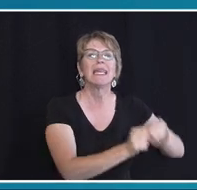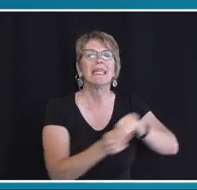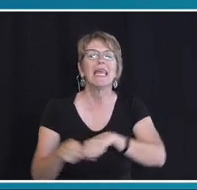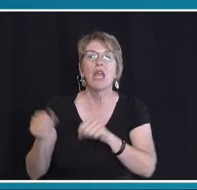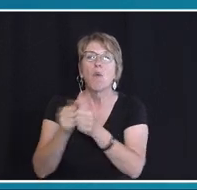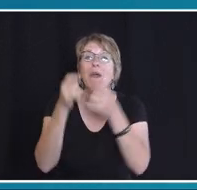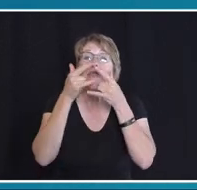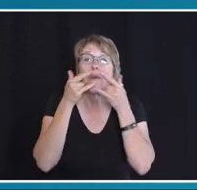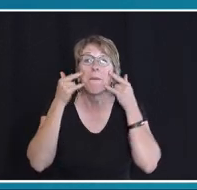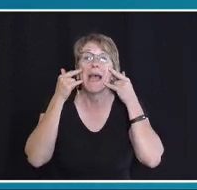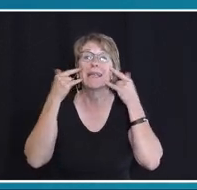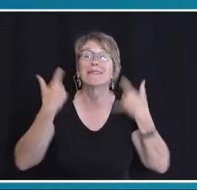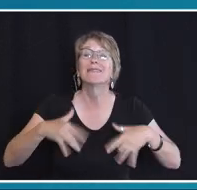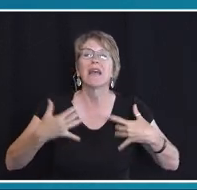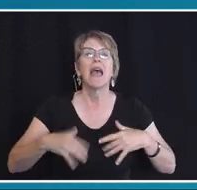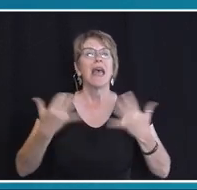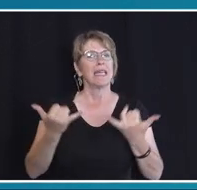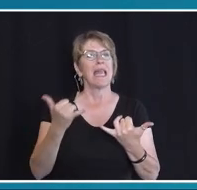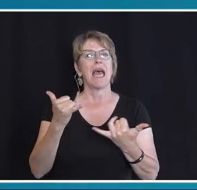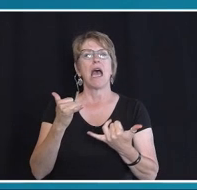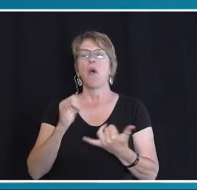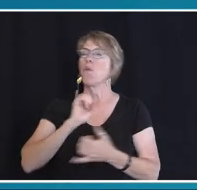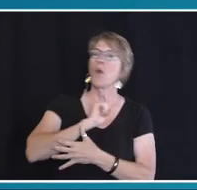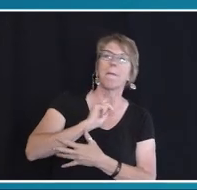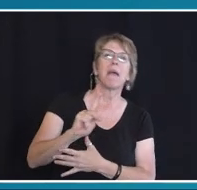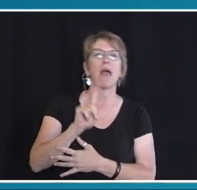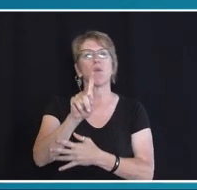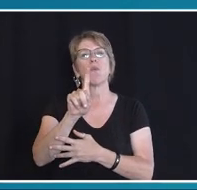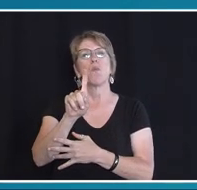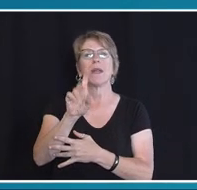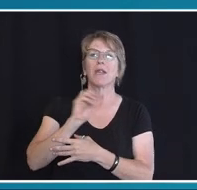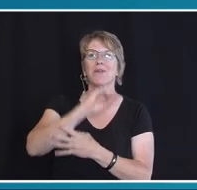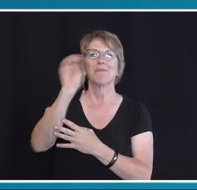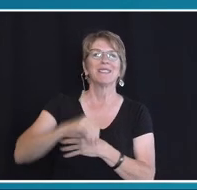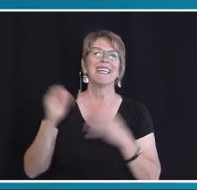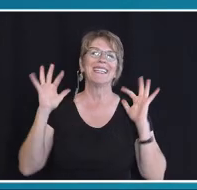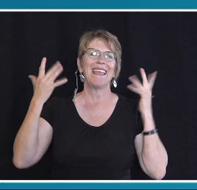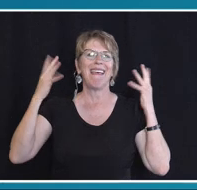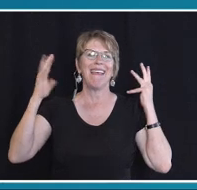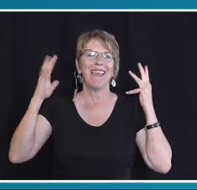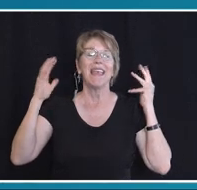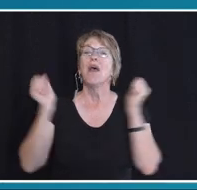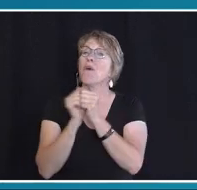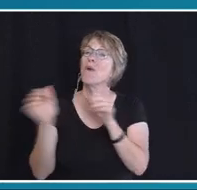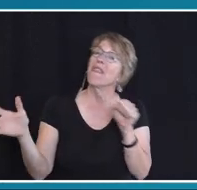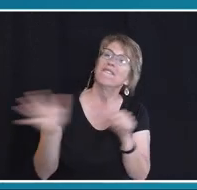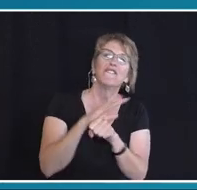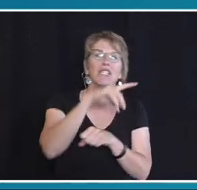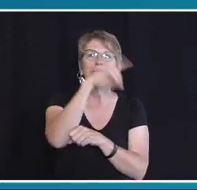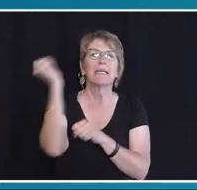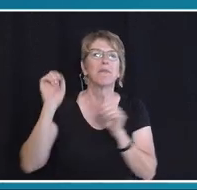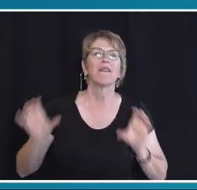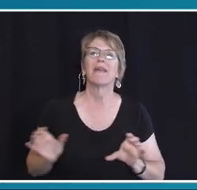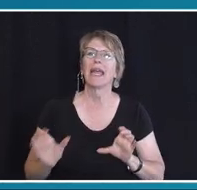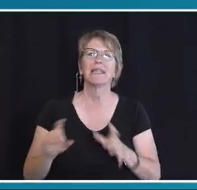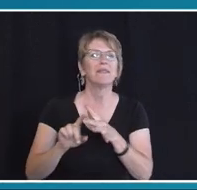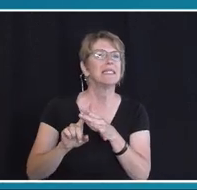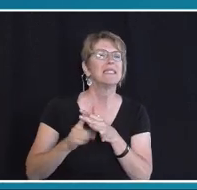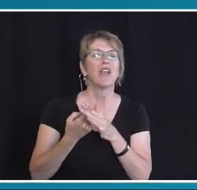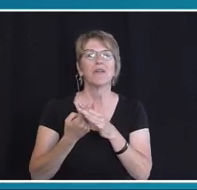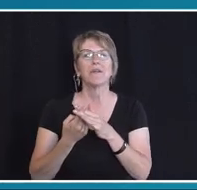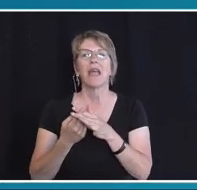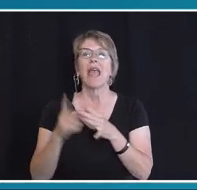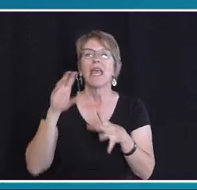it. Now programming is 100% back in person, yay, with a full summer of activities underway,